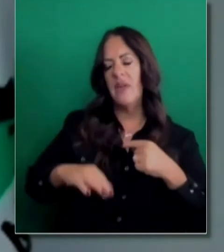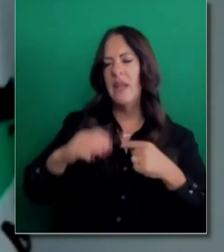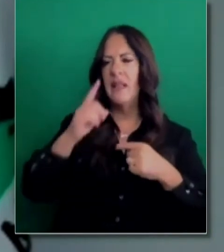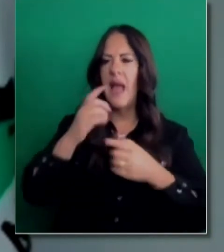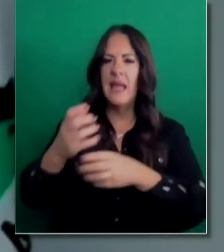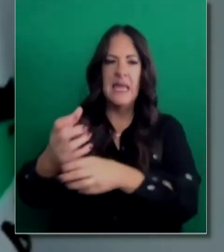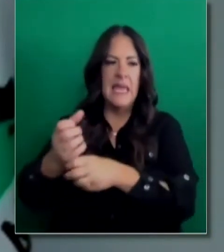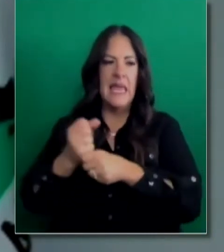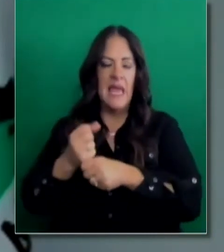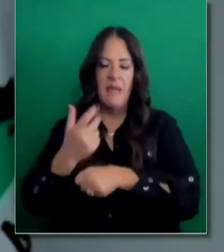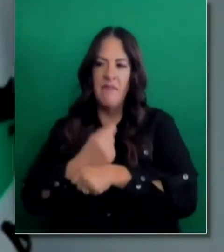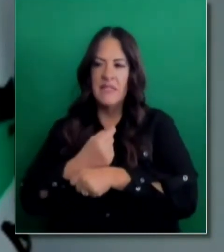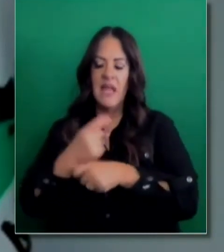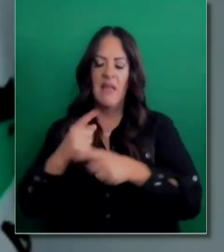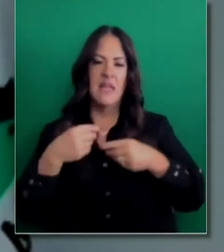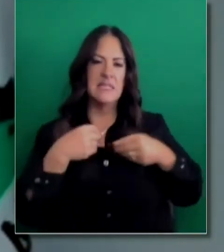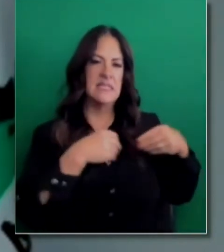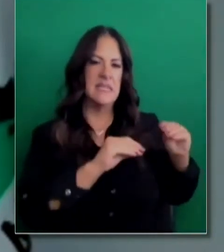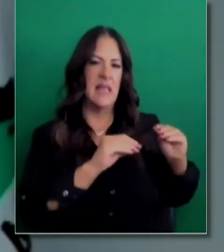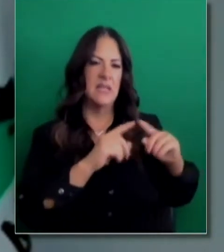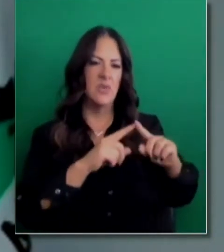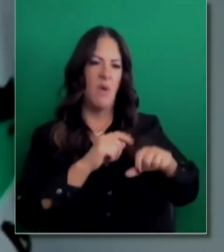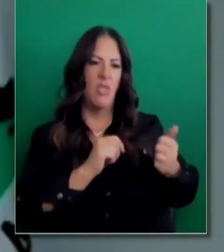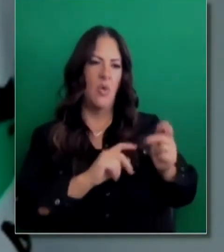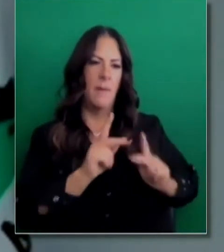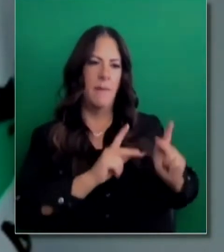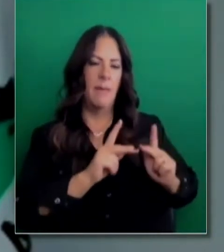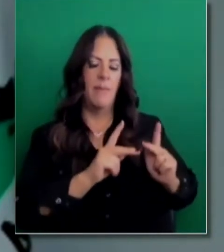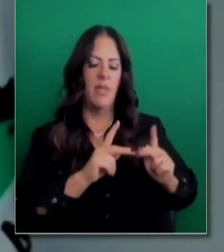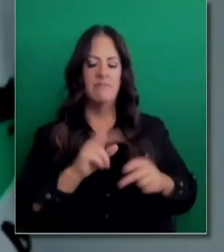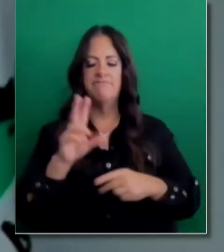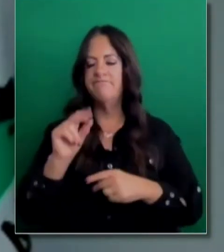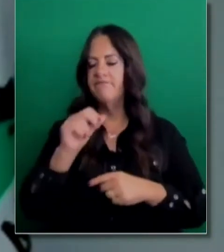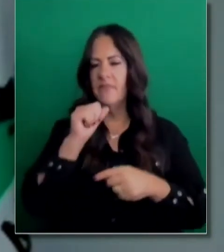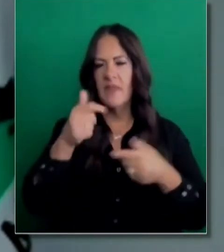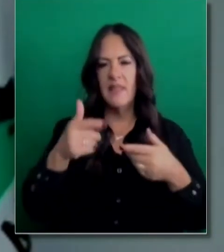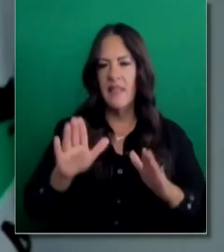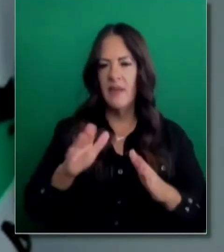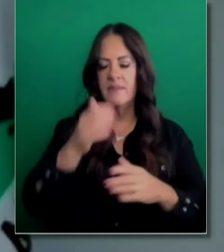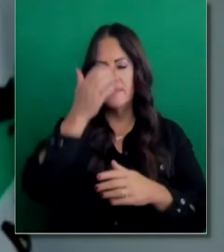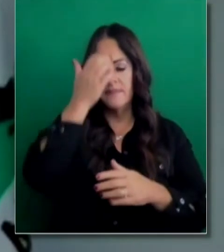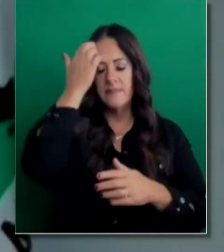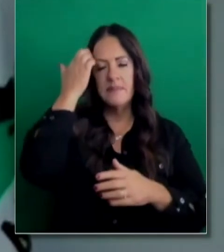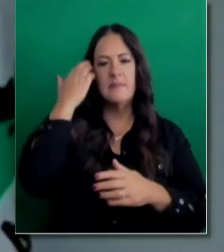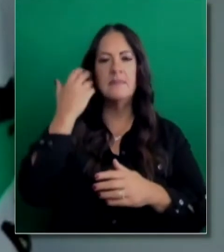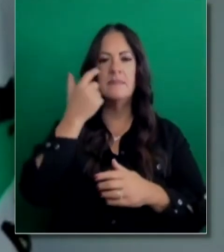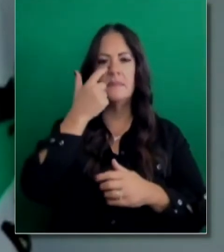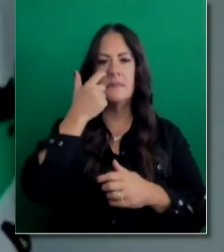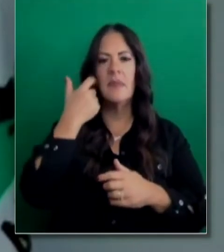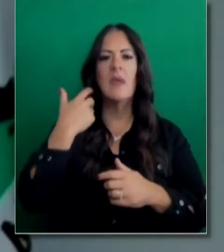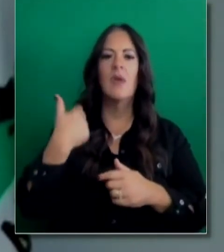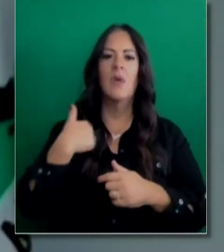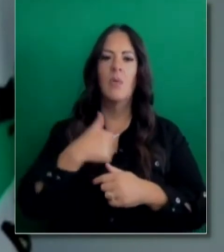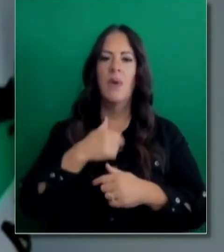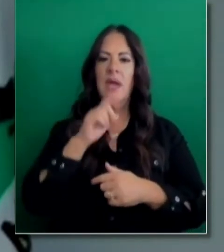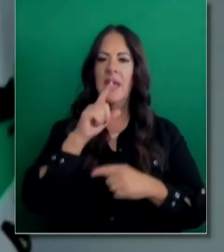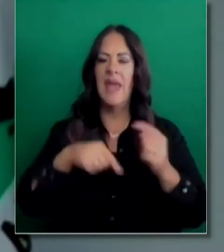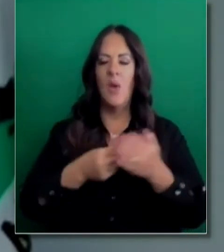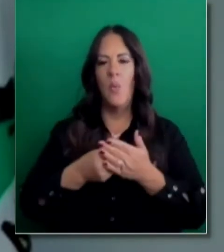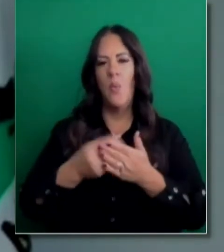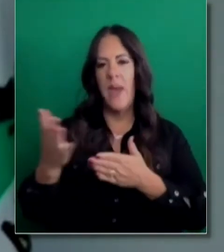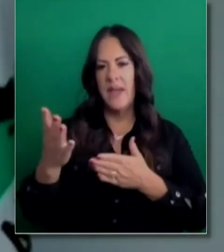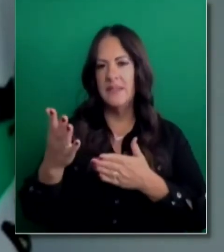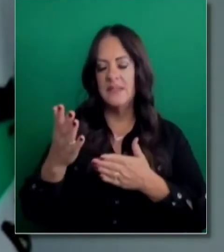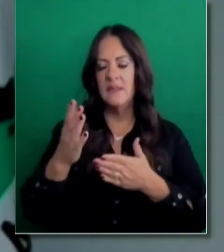vaccine, providing it to the highest bidder, but also that we can't afford with this scarce resource to have any waste. So